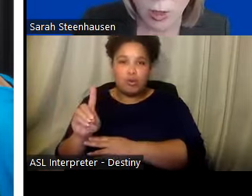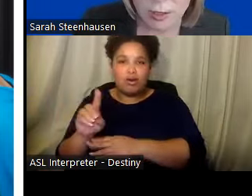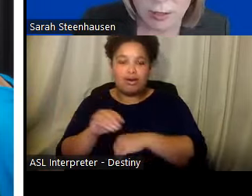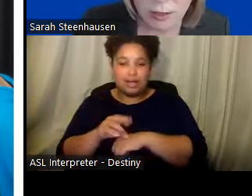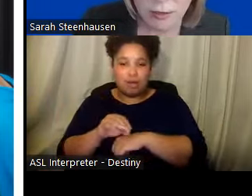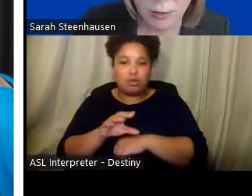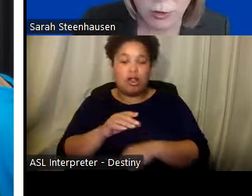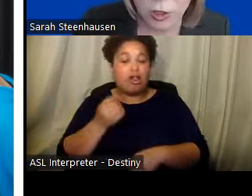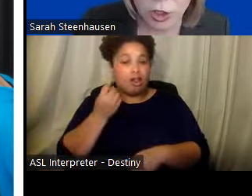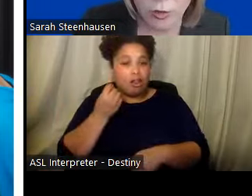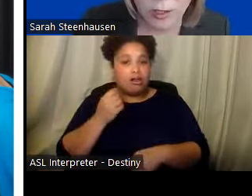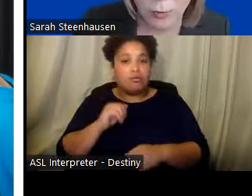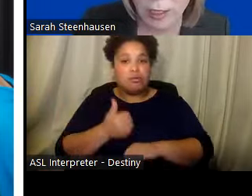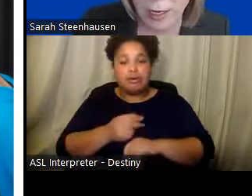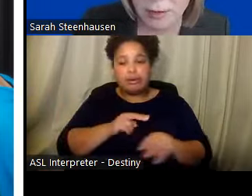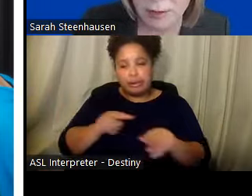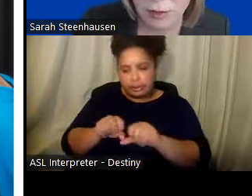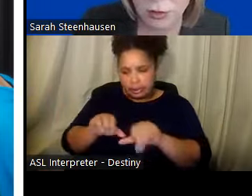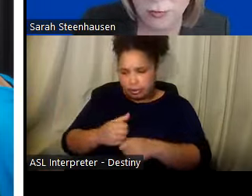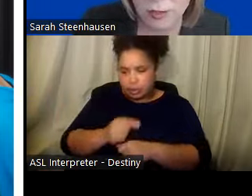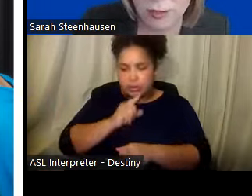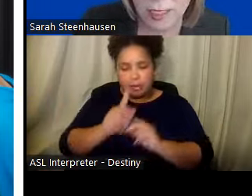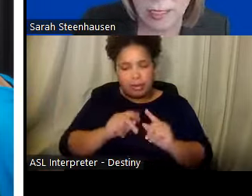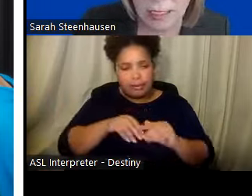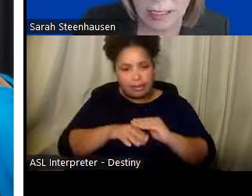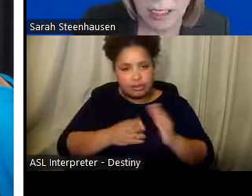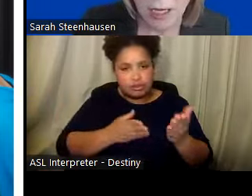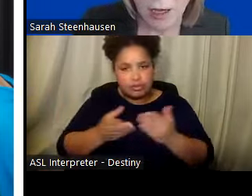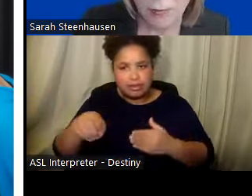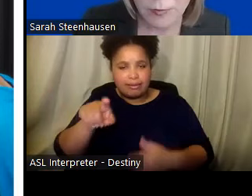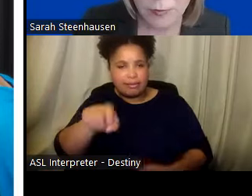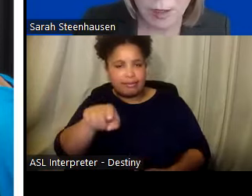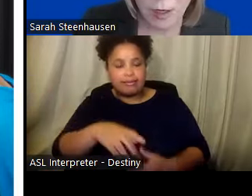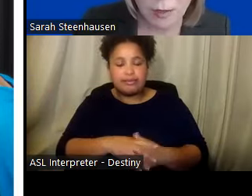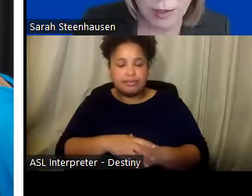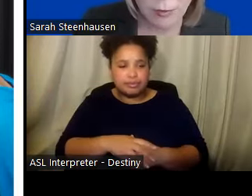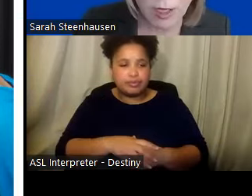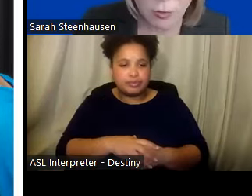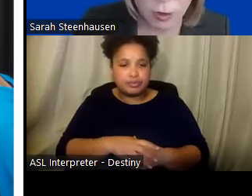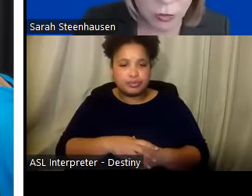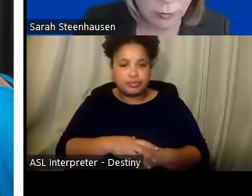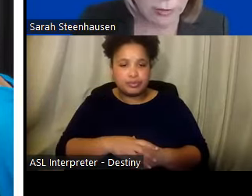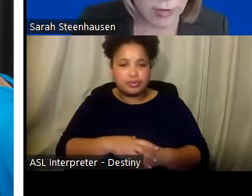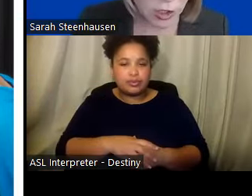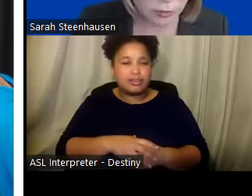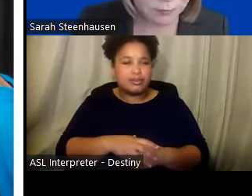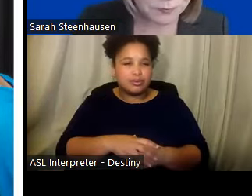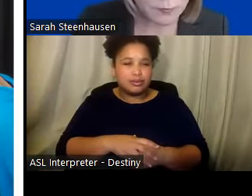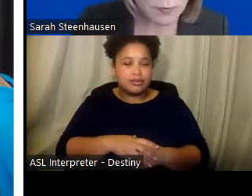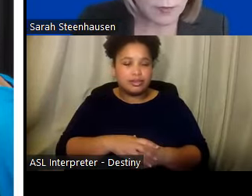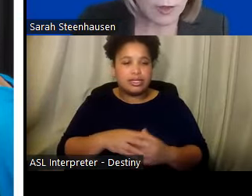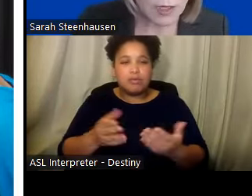look across the system to ensure that people can access the services they need in a much more streamlined